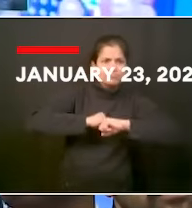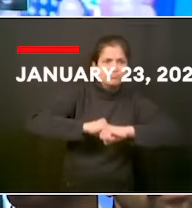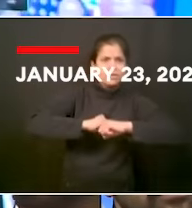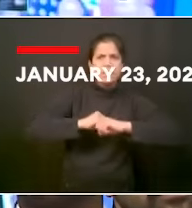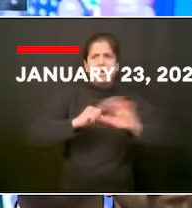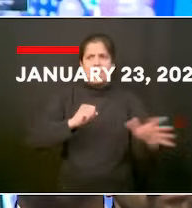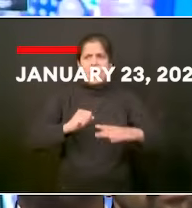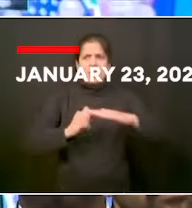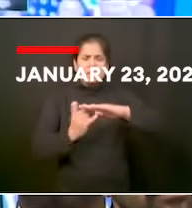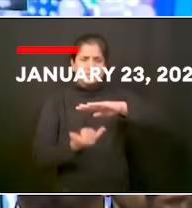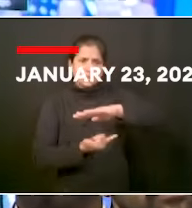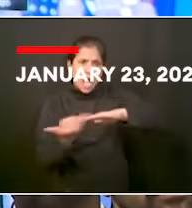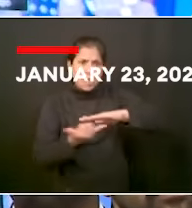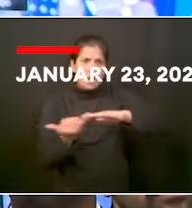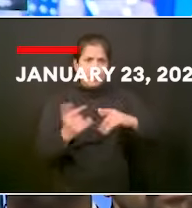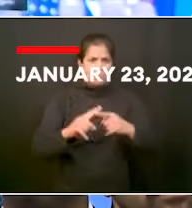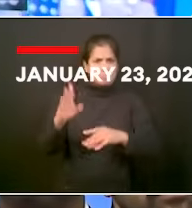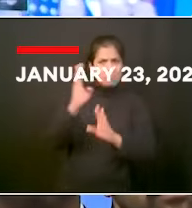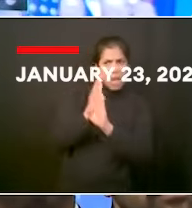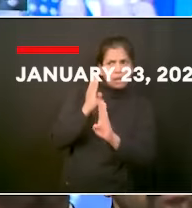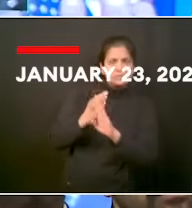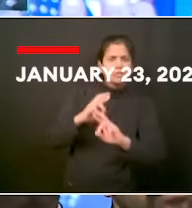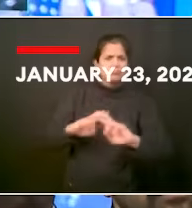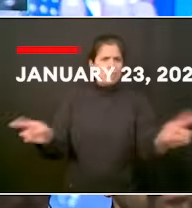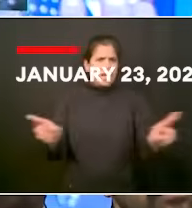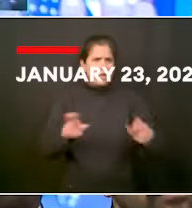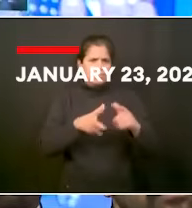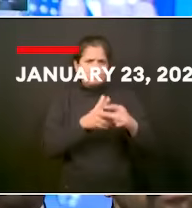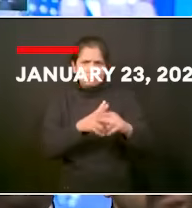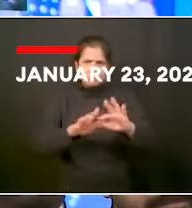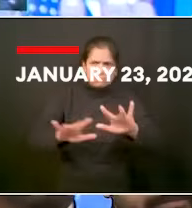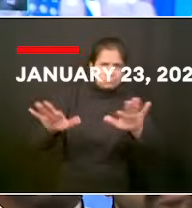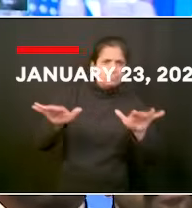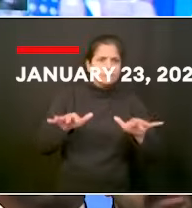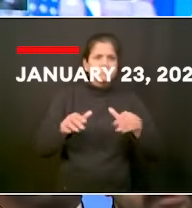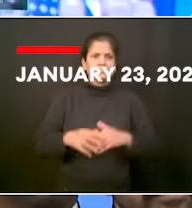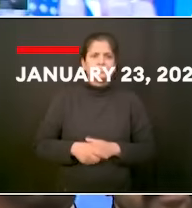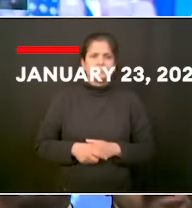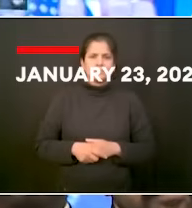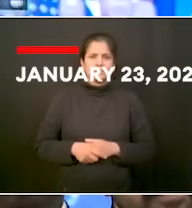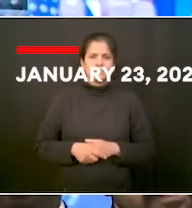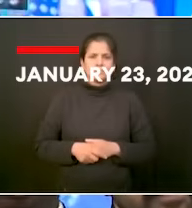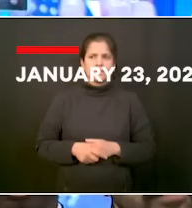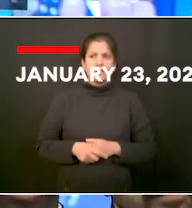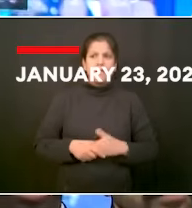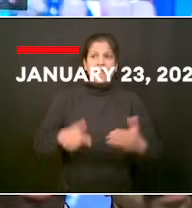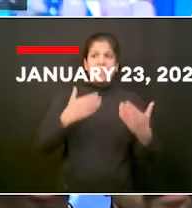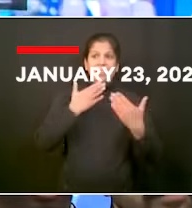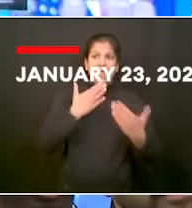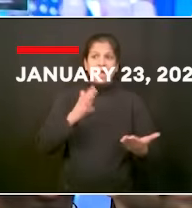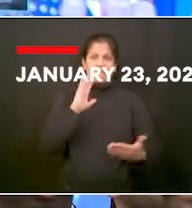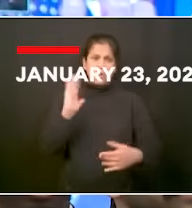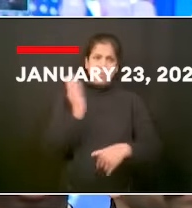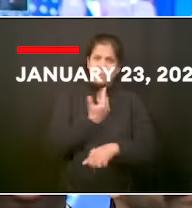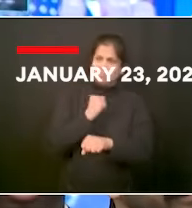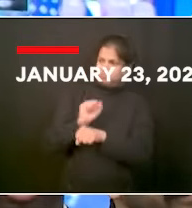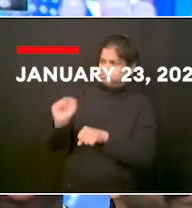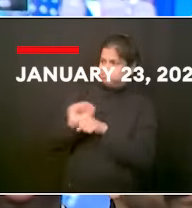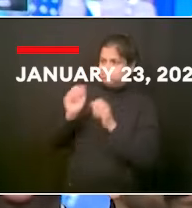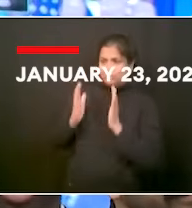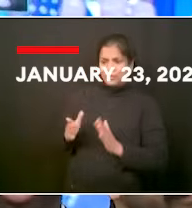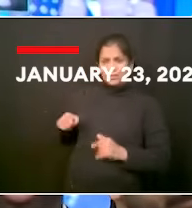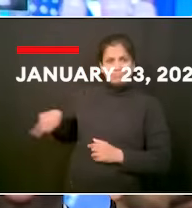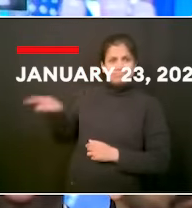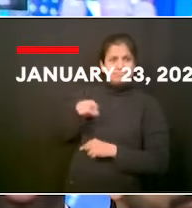a ton of equipment and personnel. I want to thank our workforce in advance. I know there are many